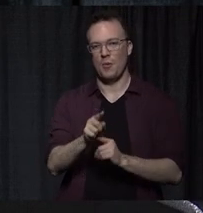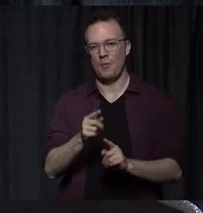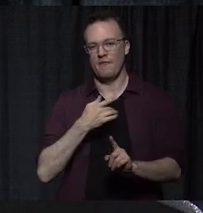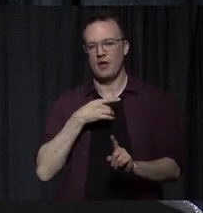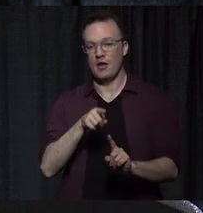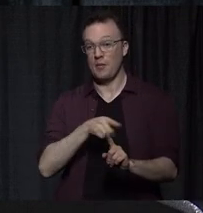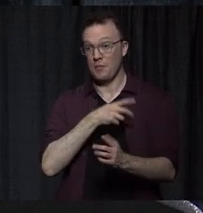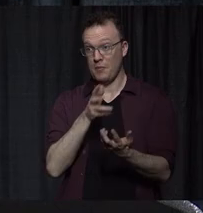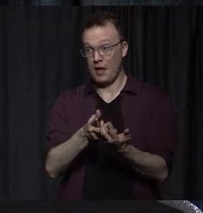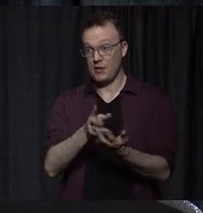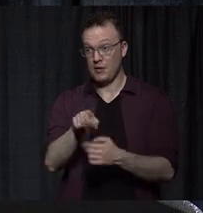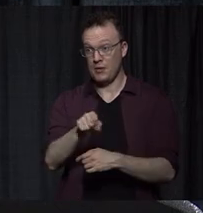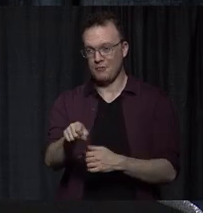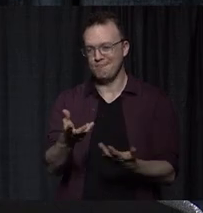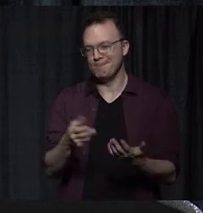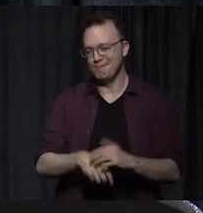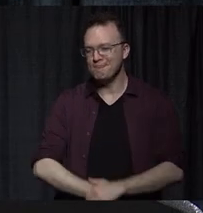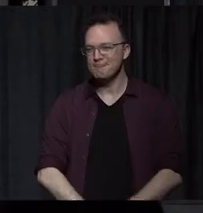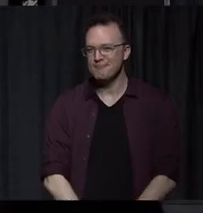for.